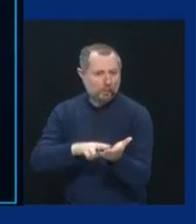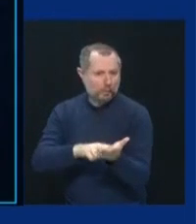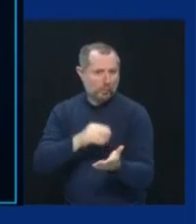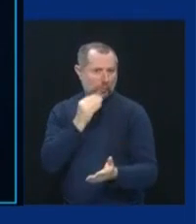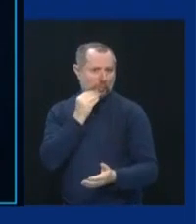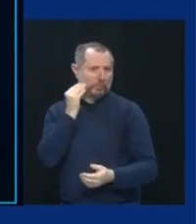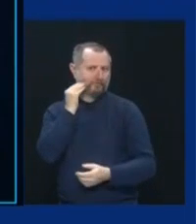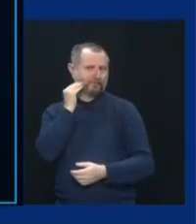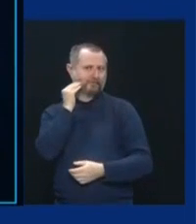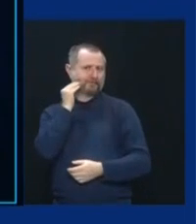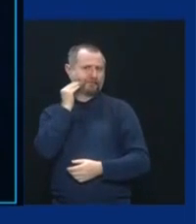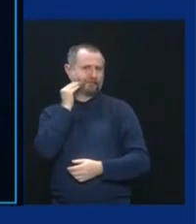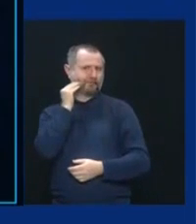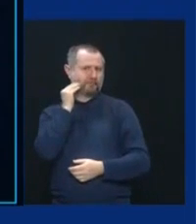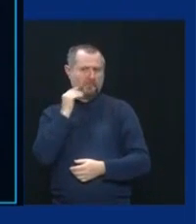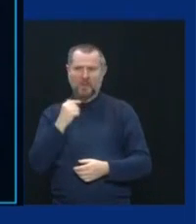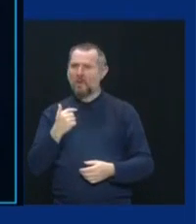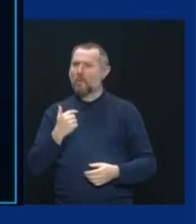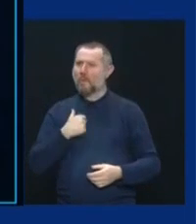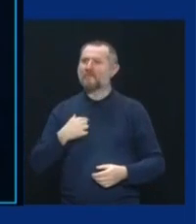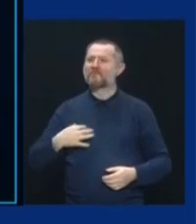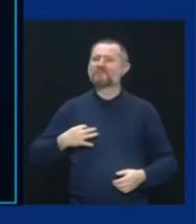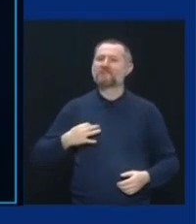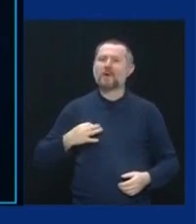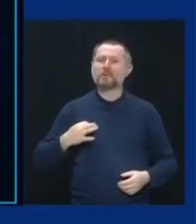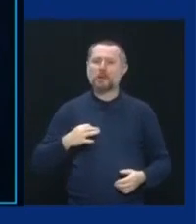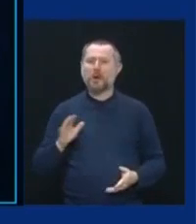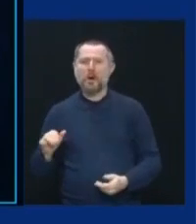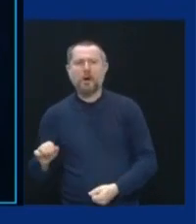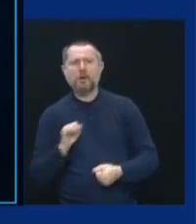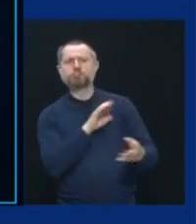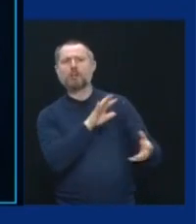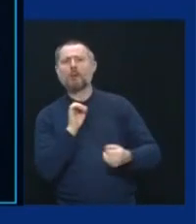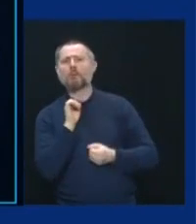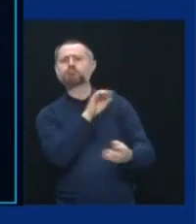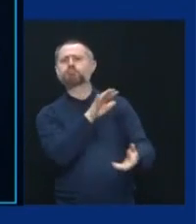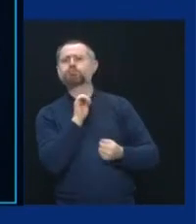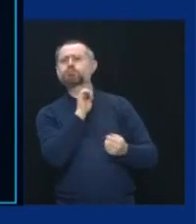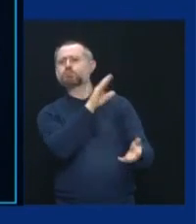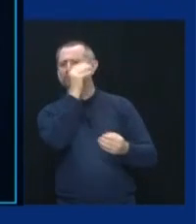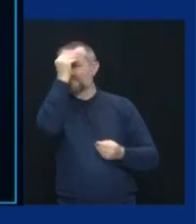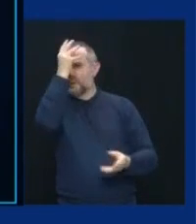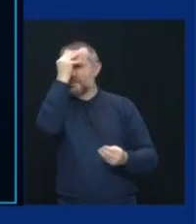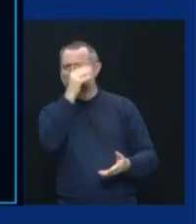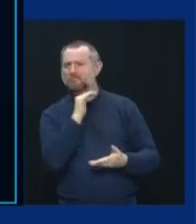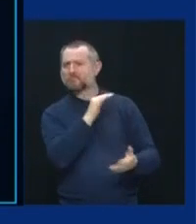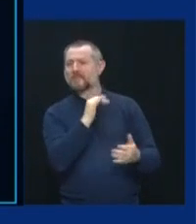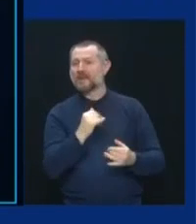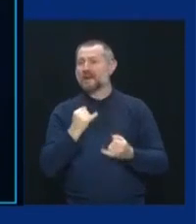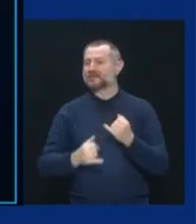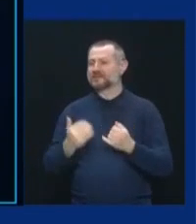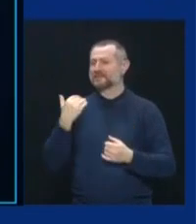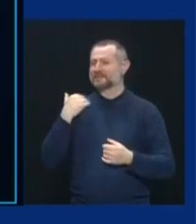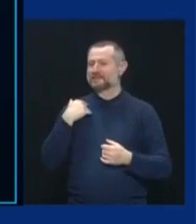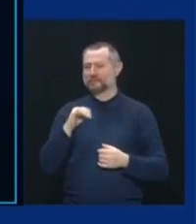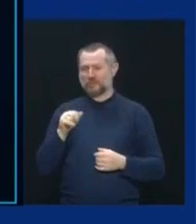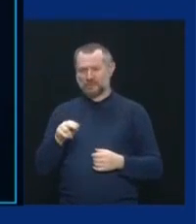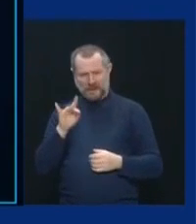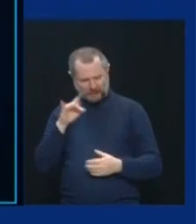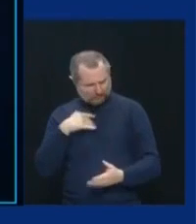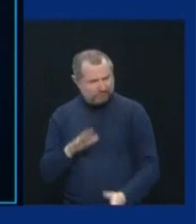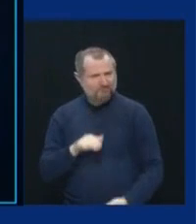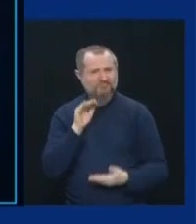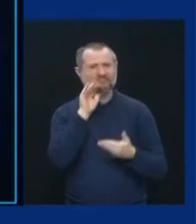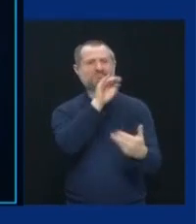have been voluntarily producing information for that on a rolling basis as recently as January 8th,